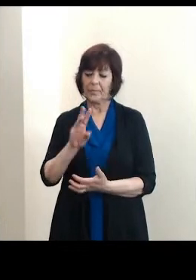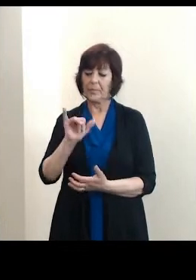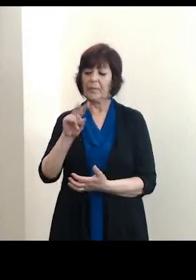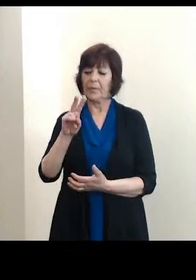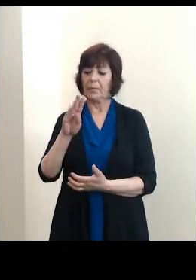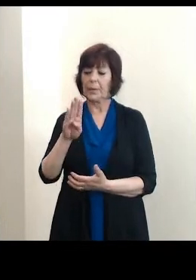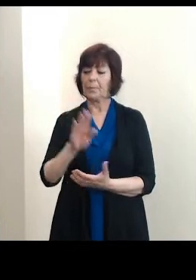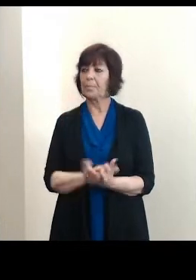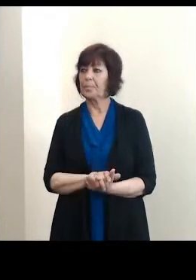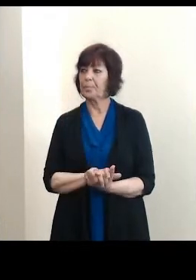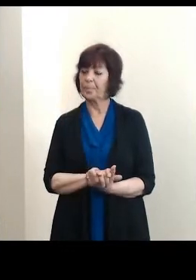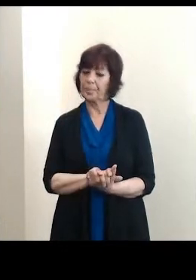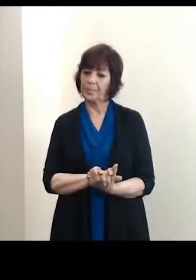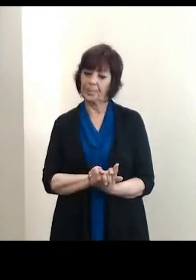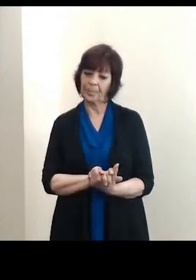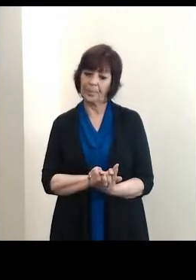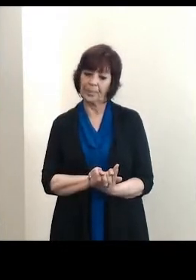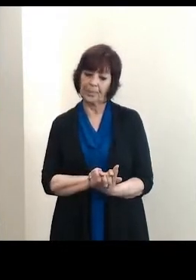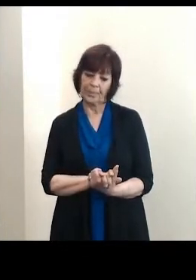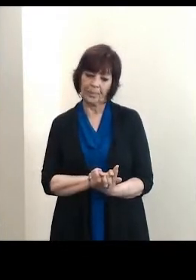WIVB, Channel 4, Chrisravatas.